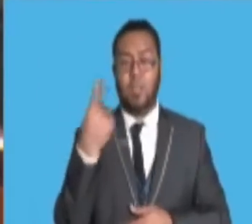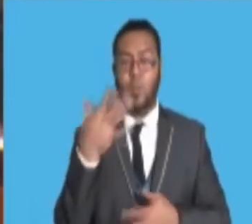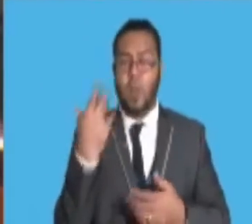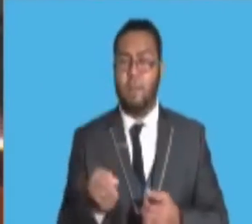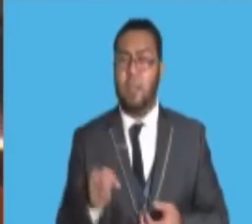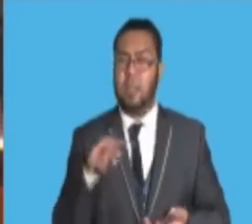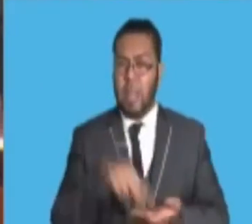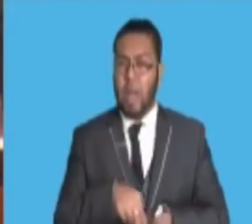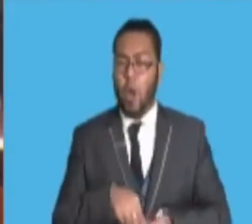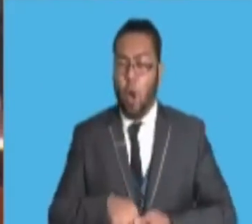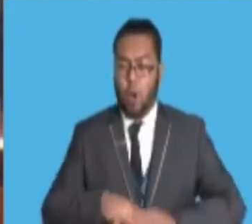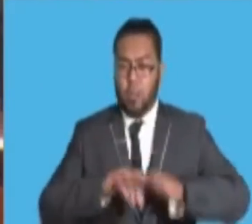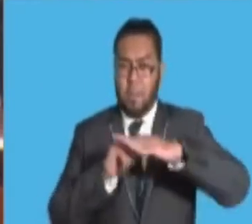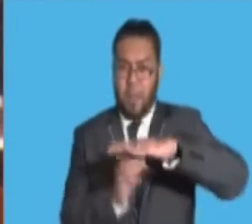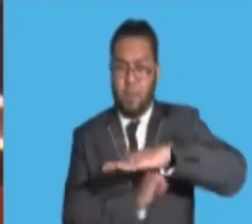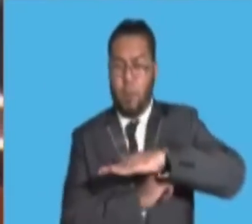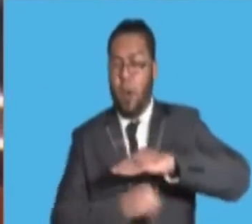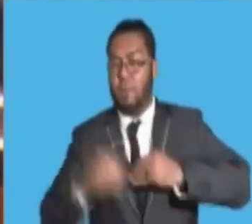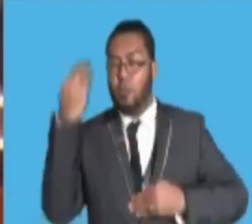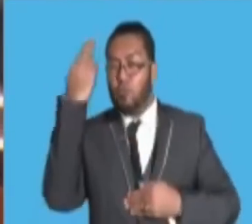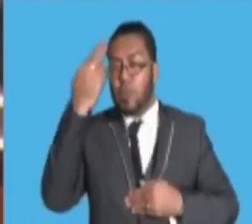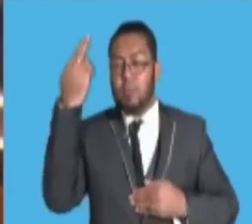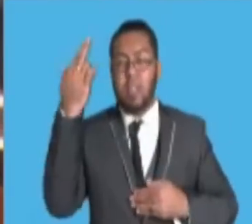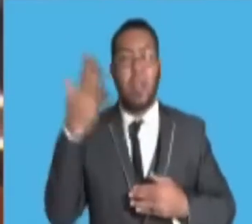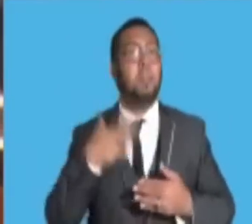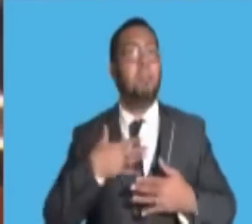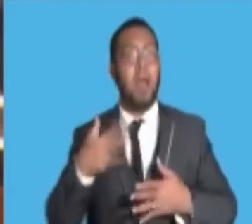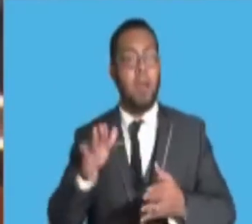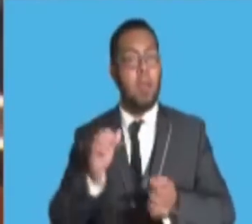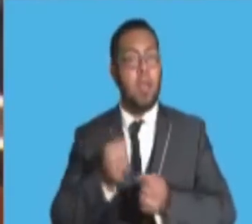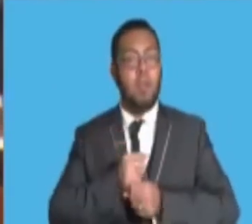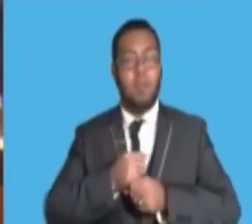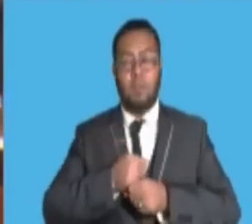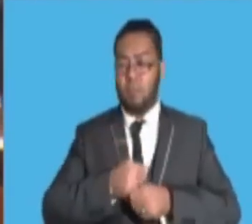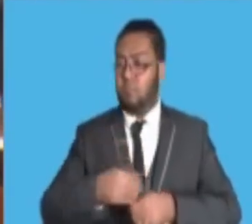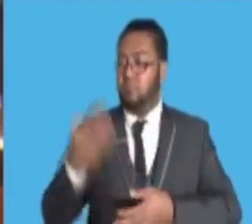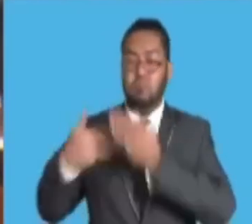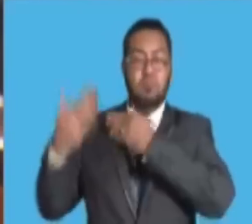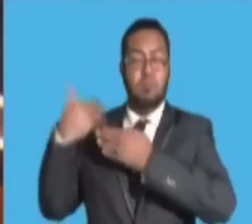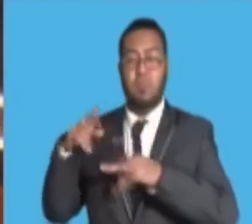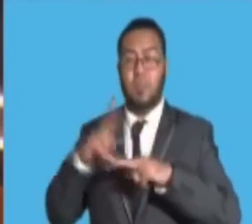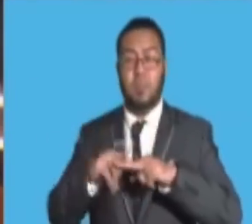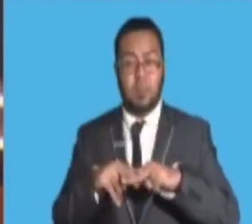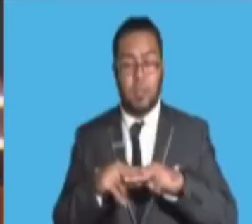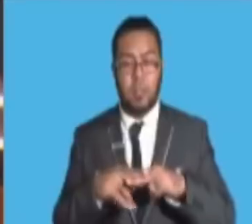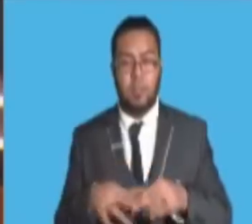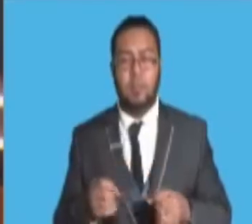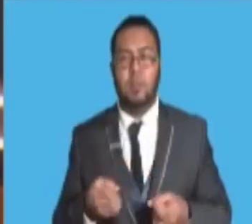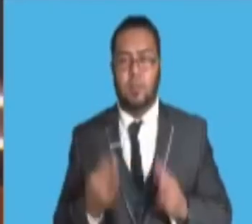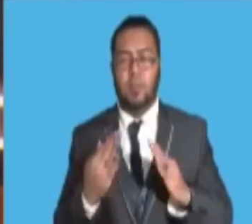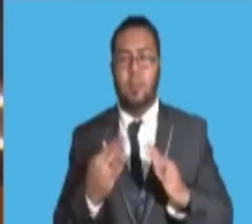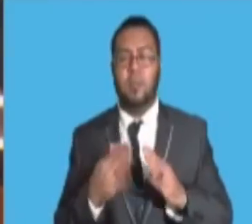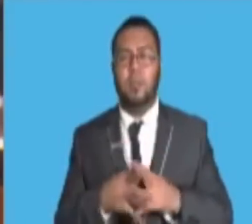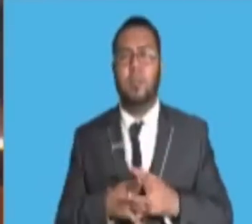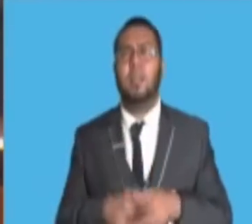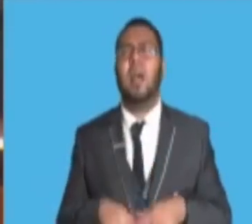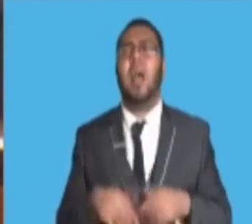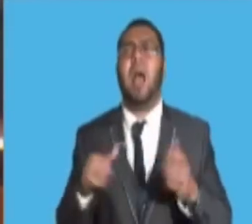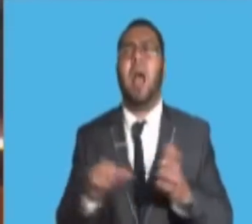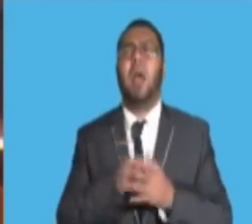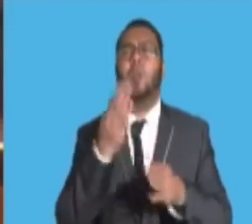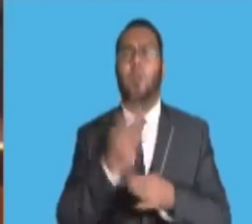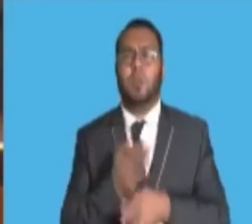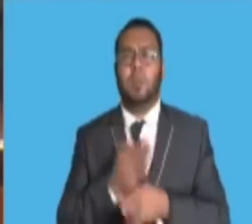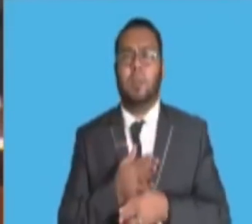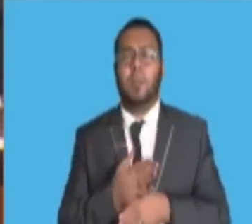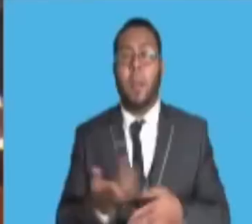on the platform of the dreams that my forefathers have dreamt of in terms of forging the way forward through education and hard work.